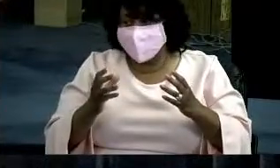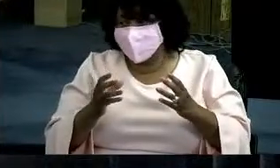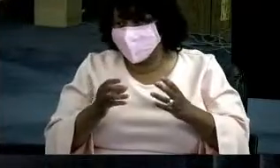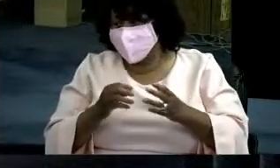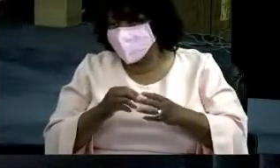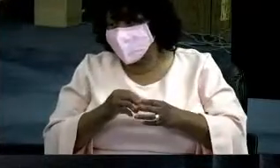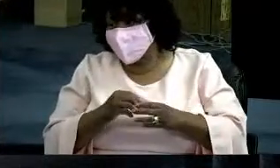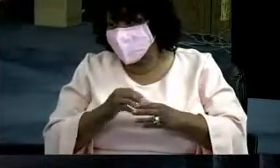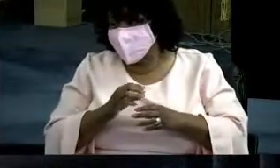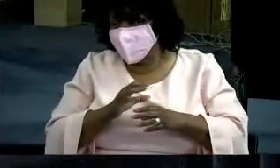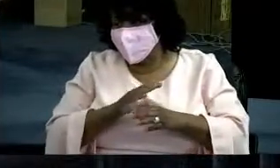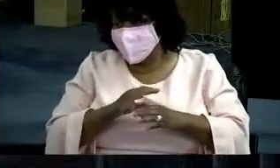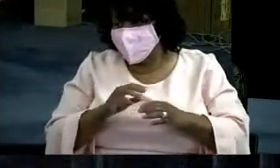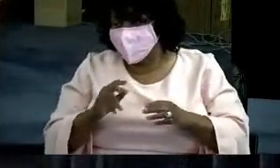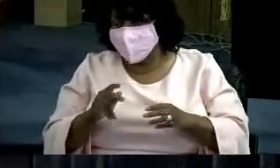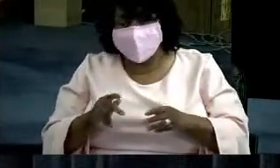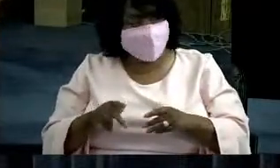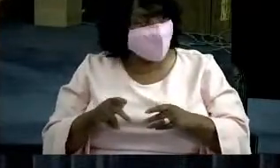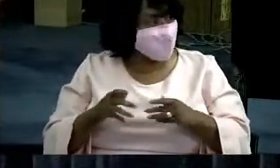Hallelujah.